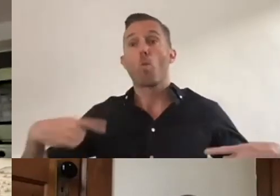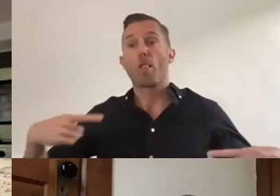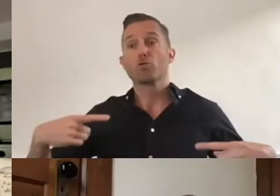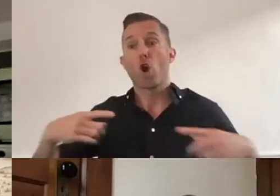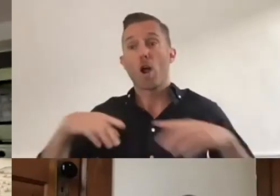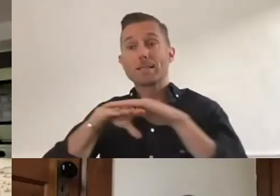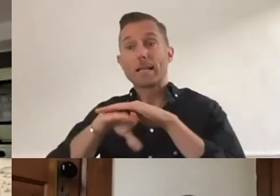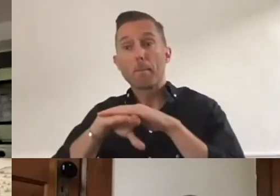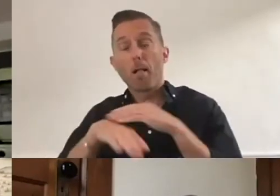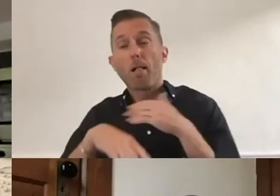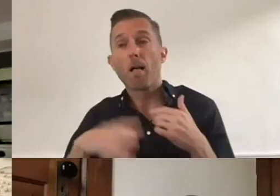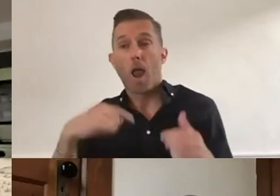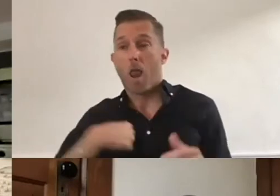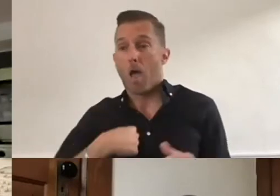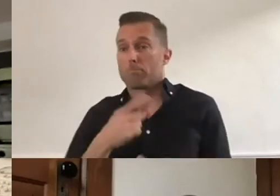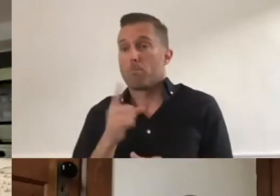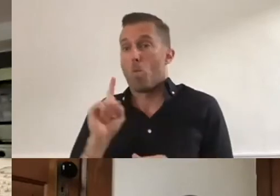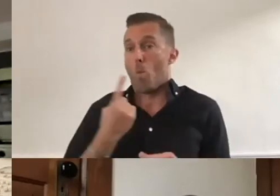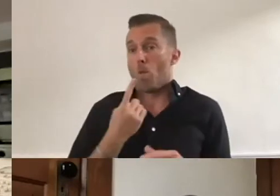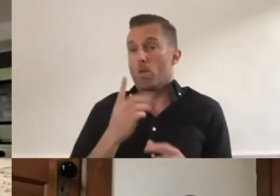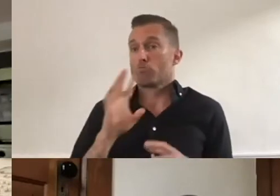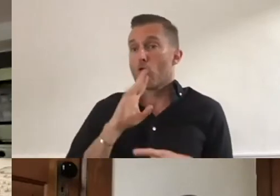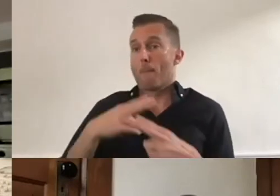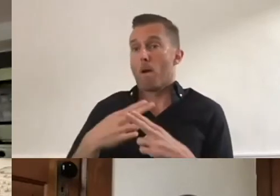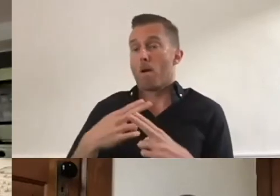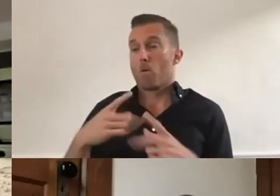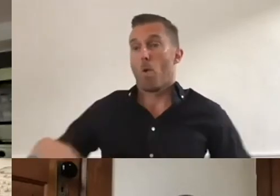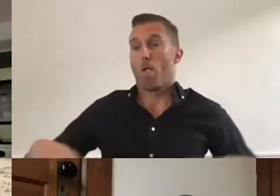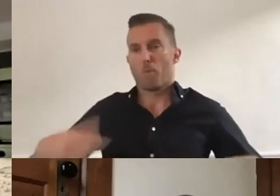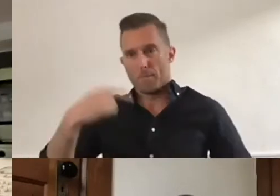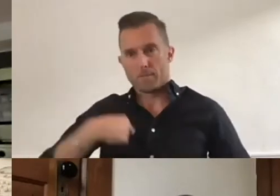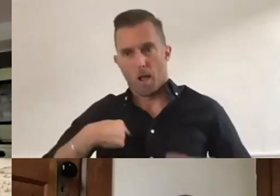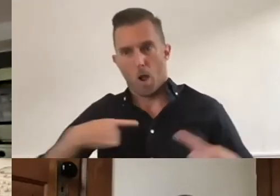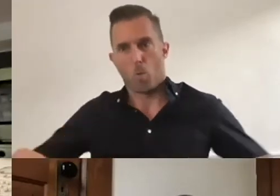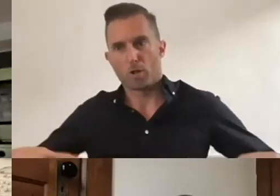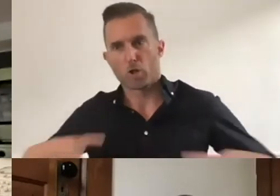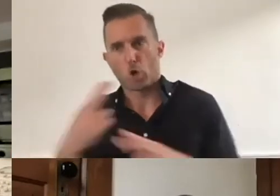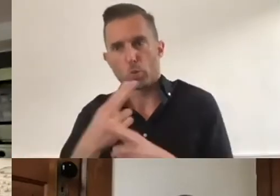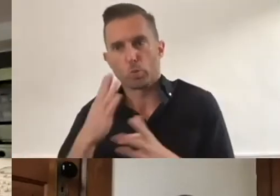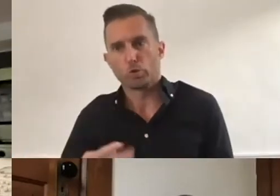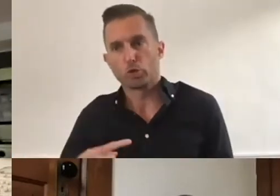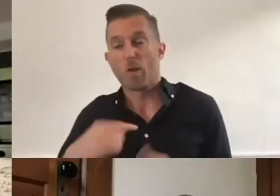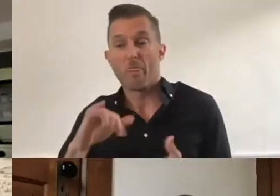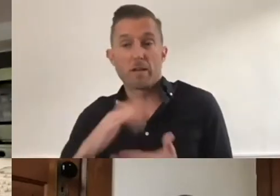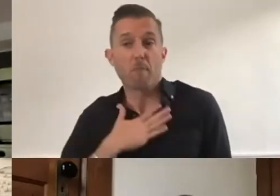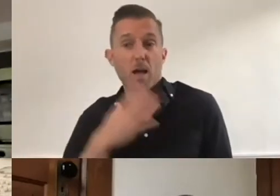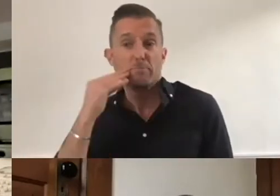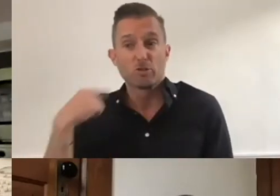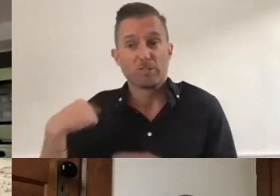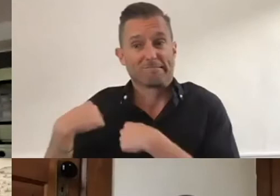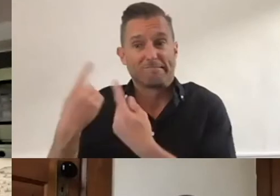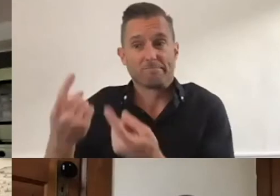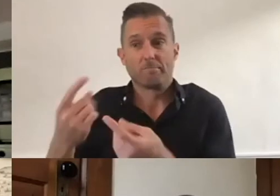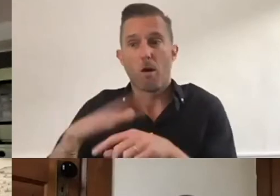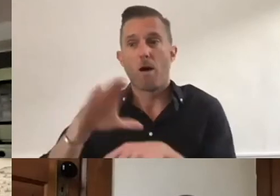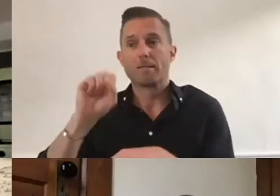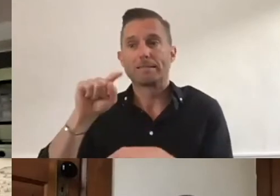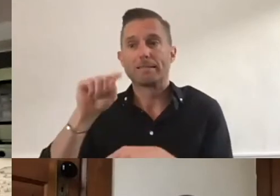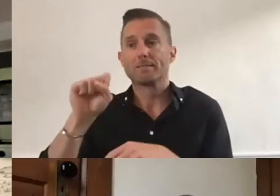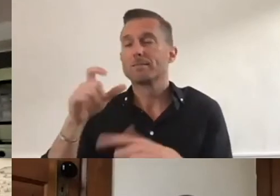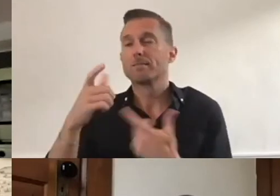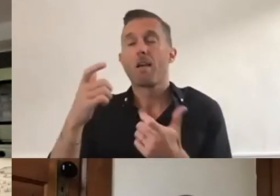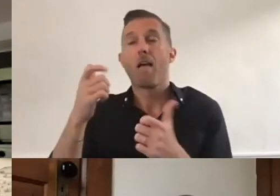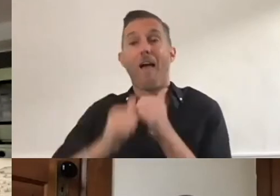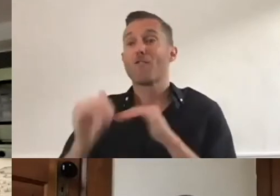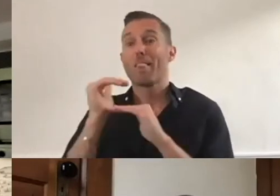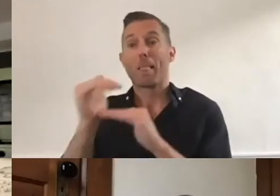accessible, and I'm only speaking from wheelchair because I'm a wheelchair user, and that's been my experience being on sets. And that's true of every limitation that's